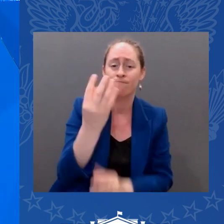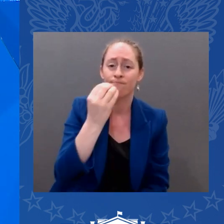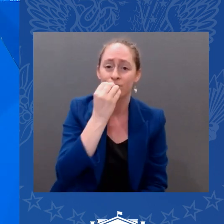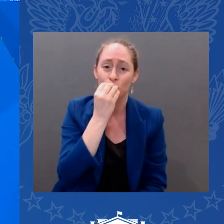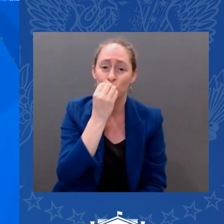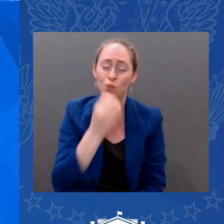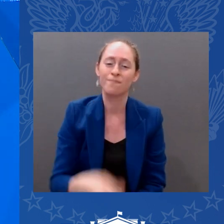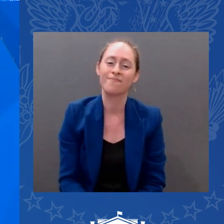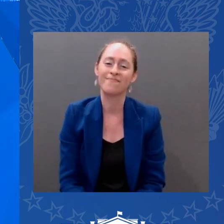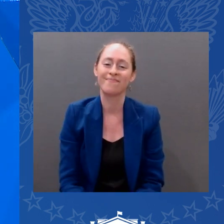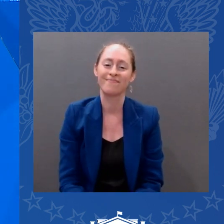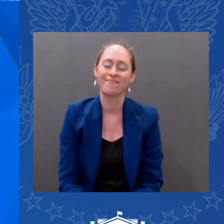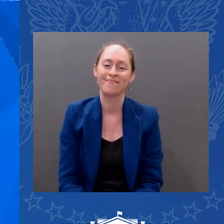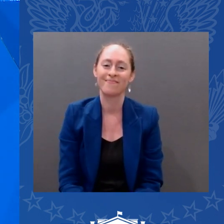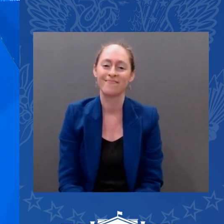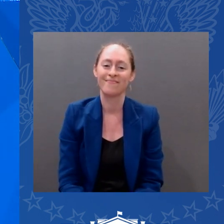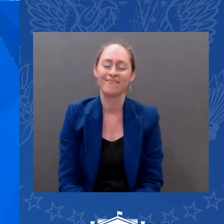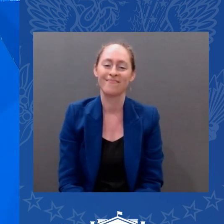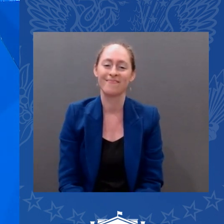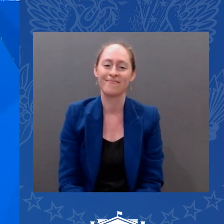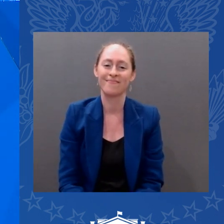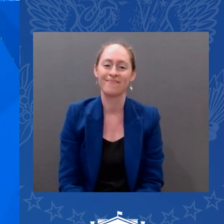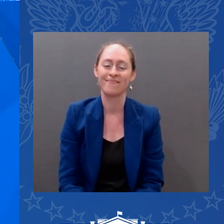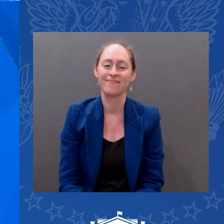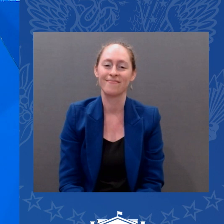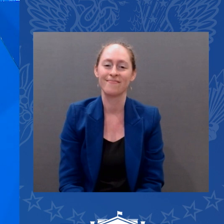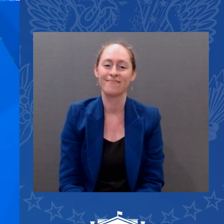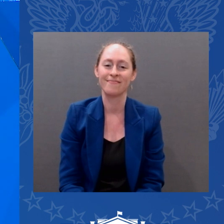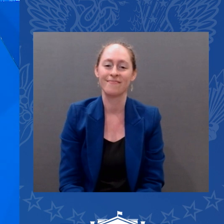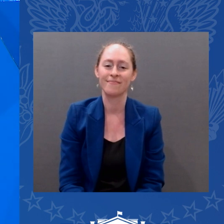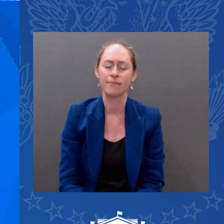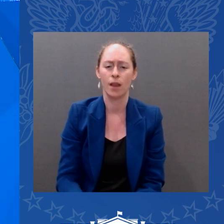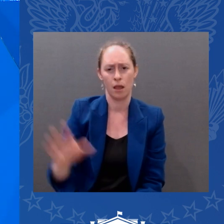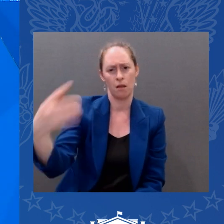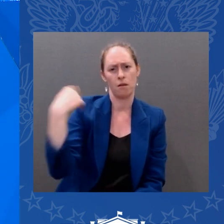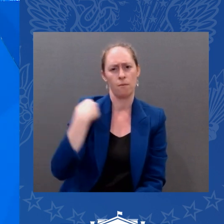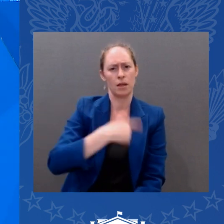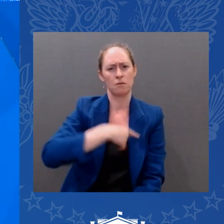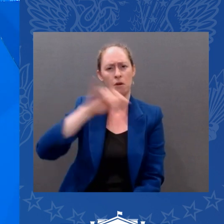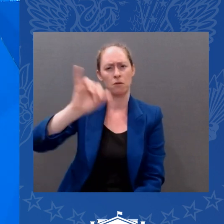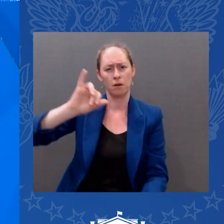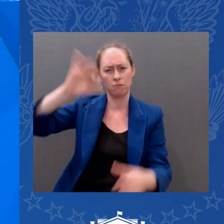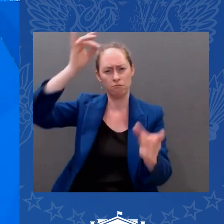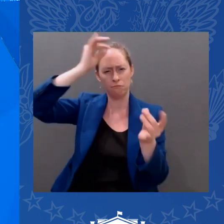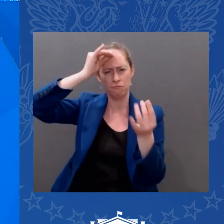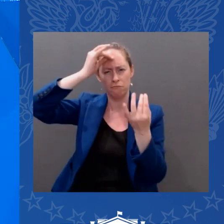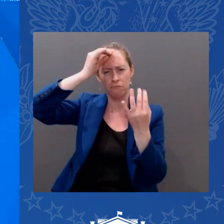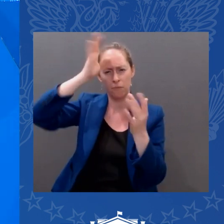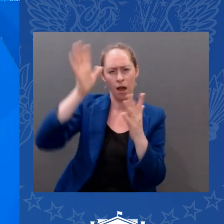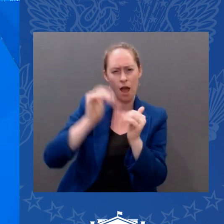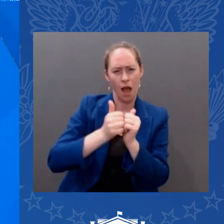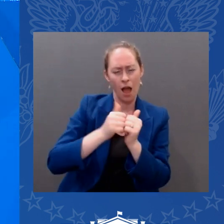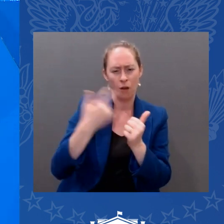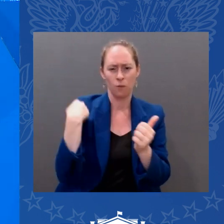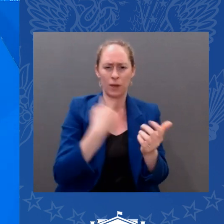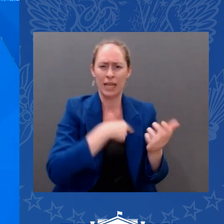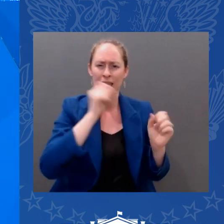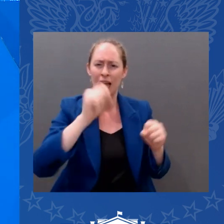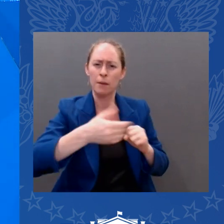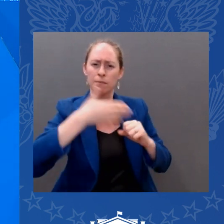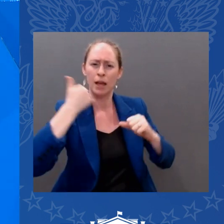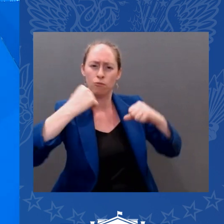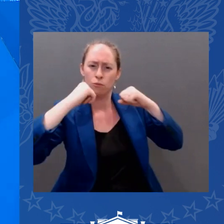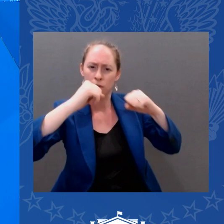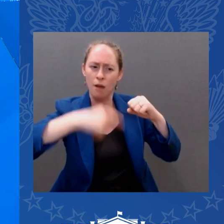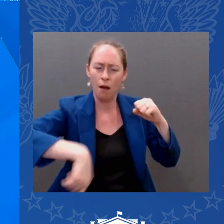is devoting to increasing security for our citizens, working with partners to disrupt transnational criminal organizations, go